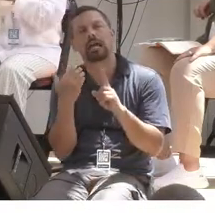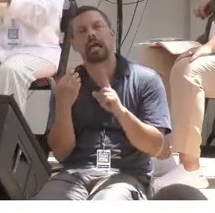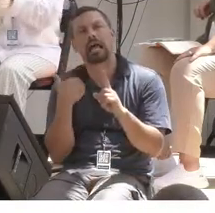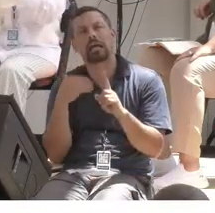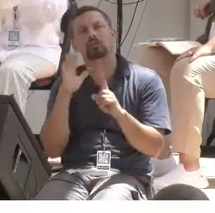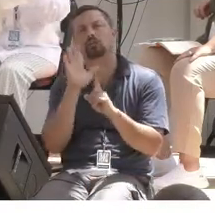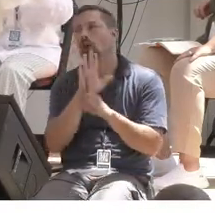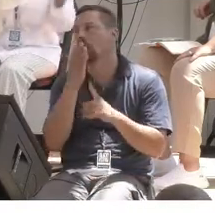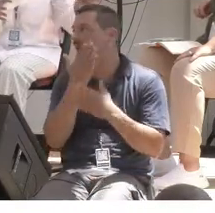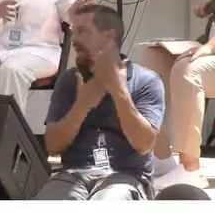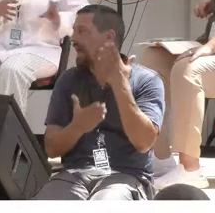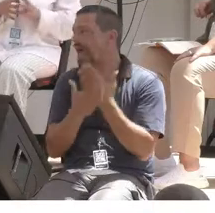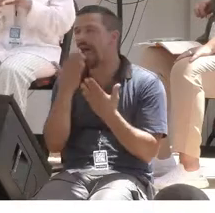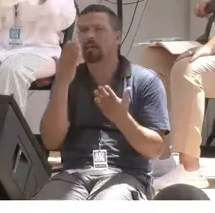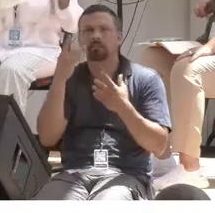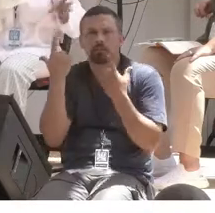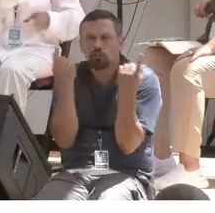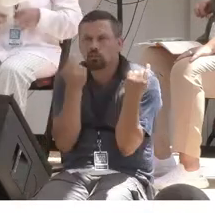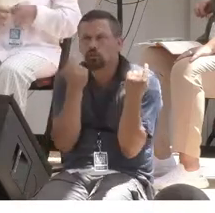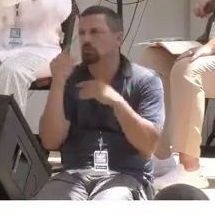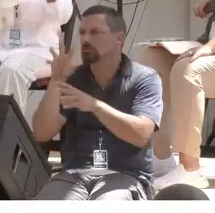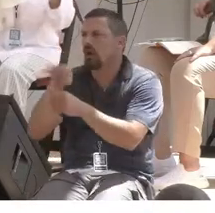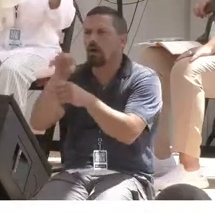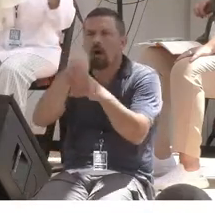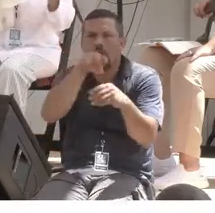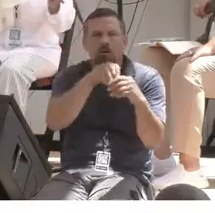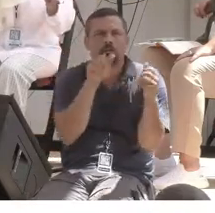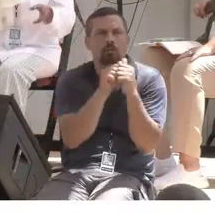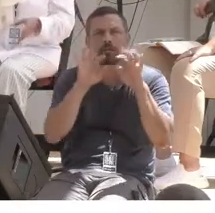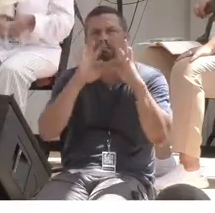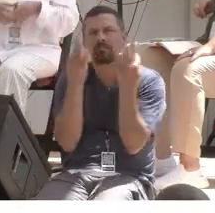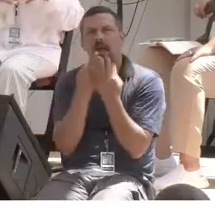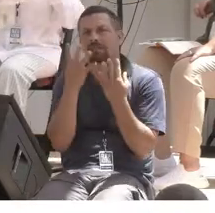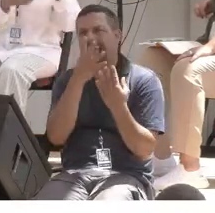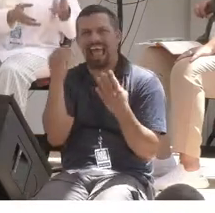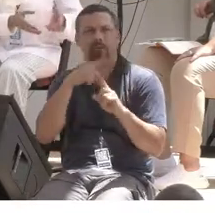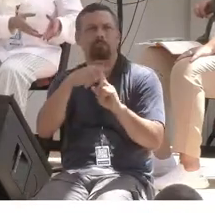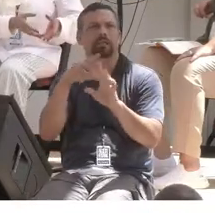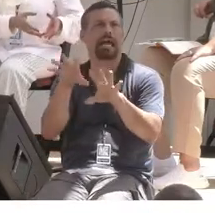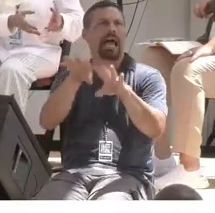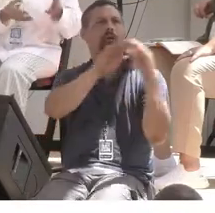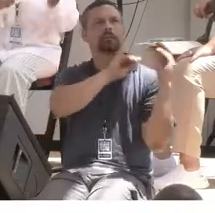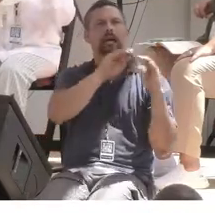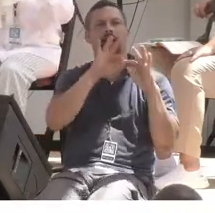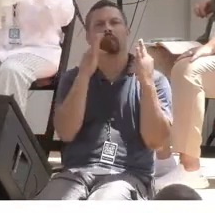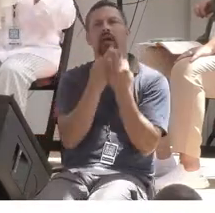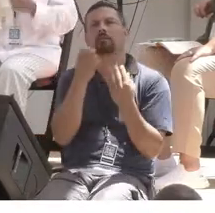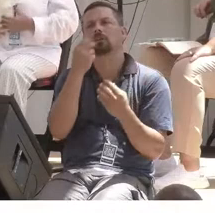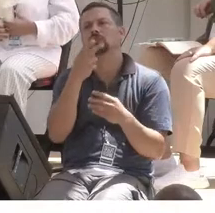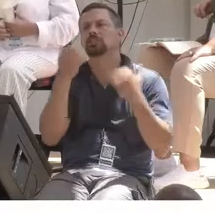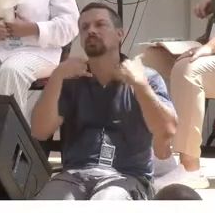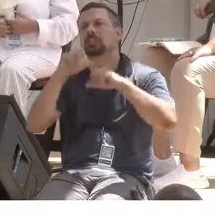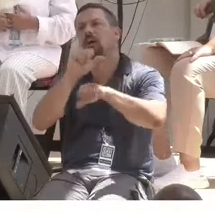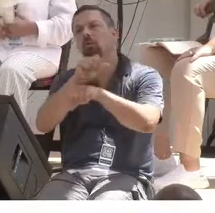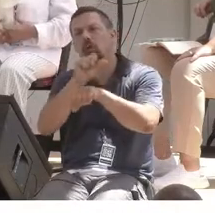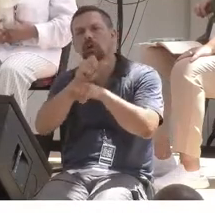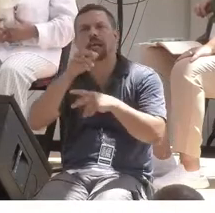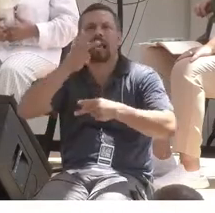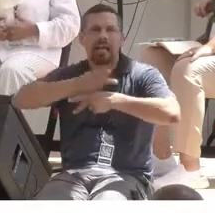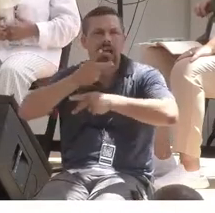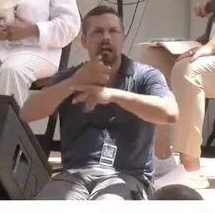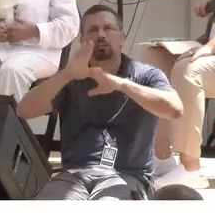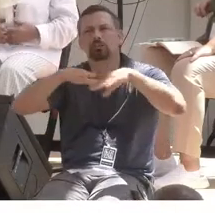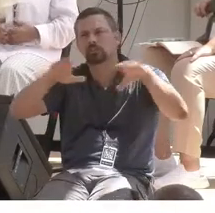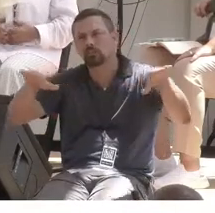she has her hands on so many things in the family and outside of the family. She's still working and she is still taking care of her children